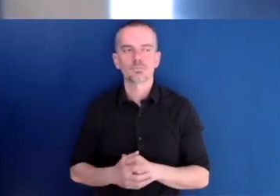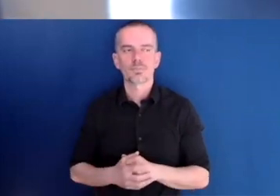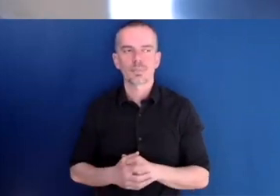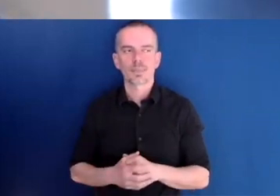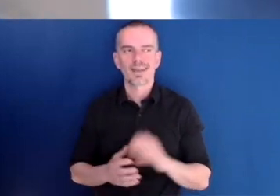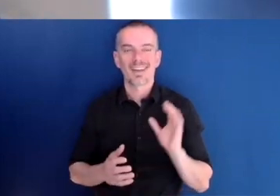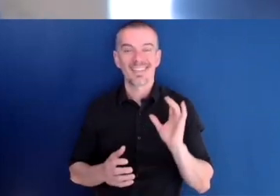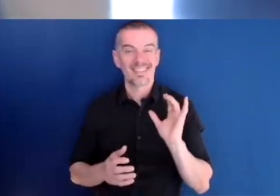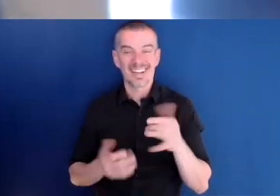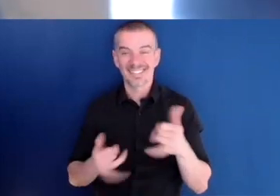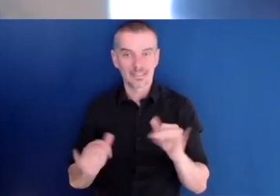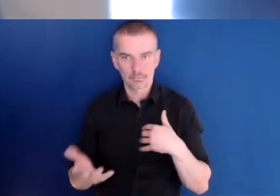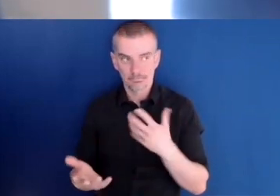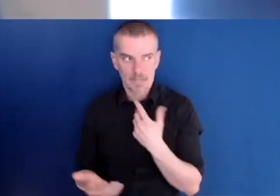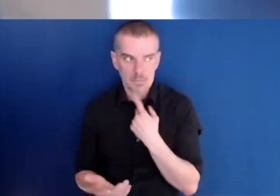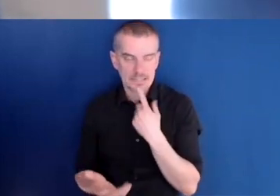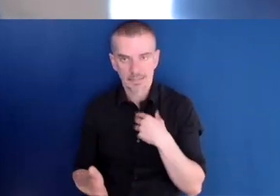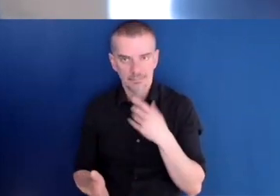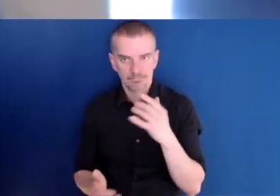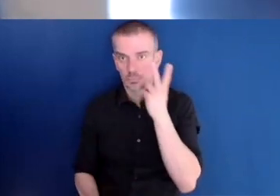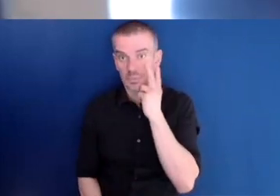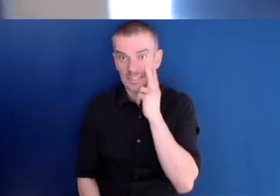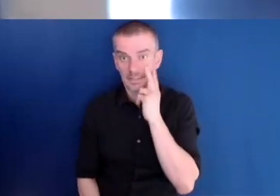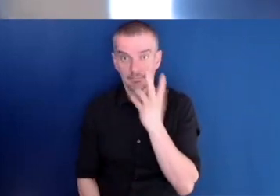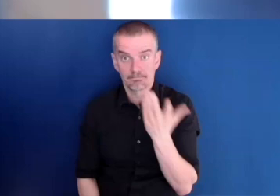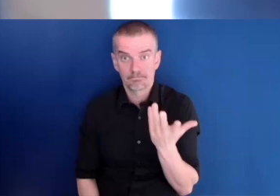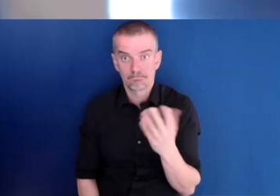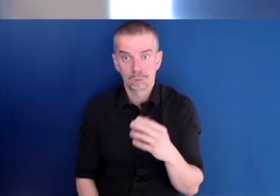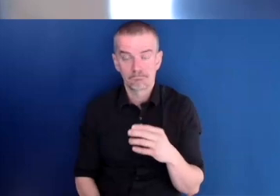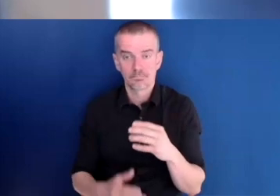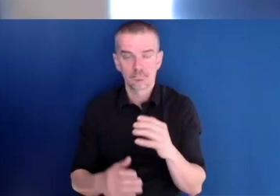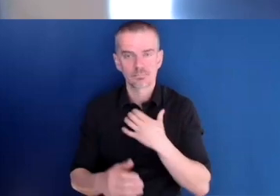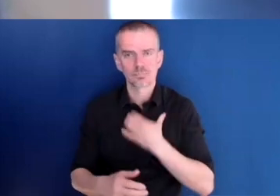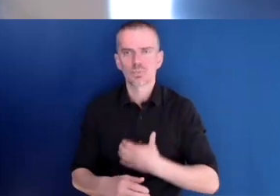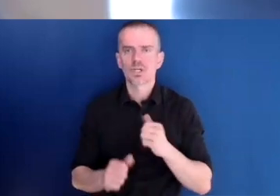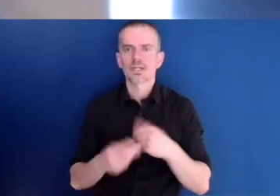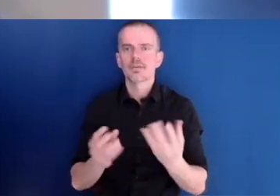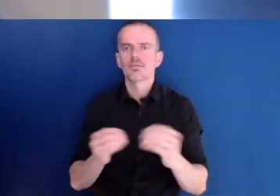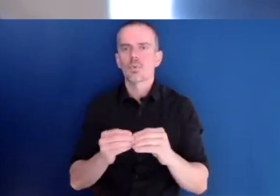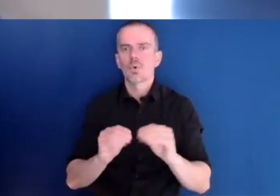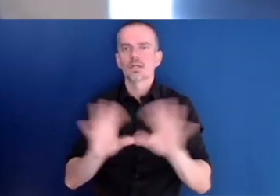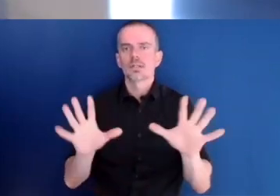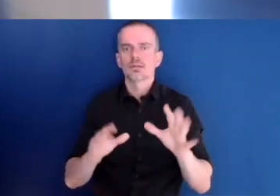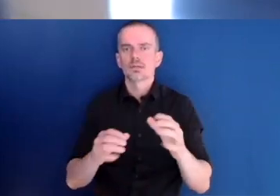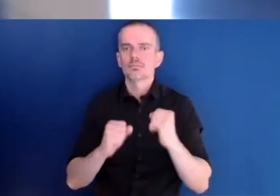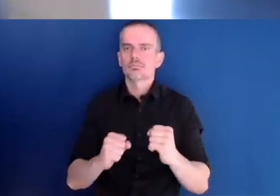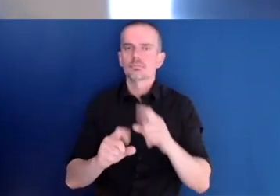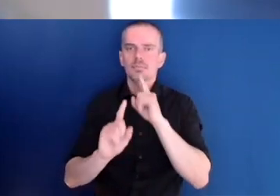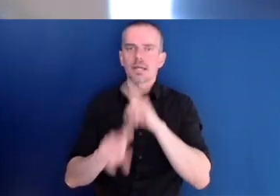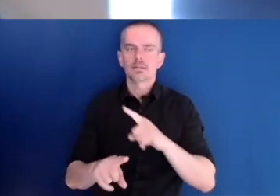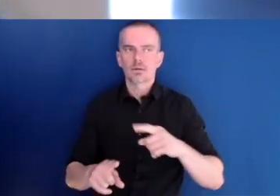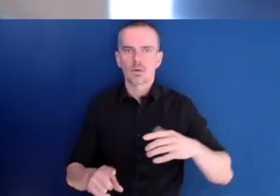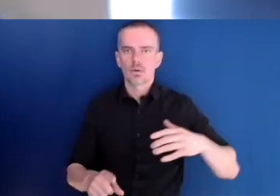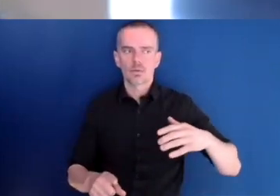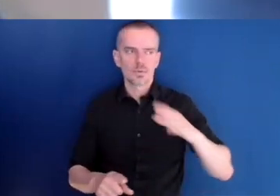to be seen. I wish I could give a more, concrete answer. We haven't really seen